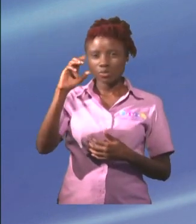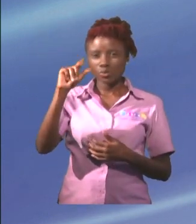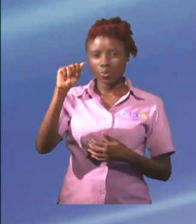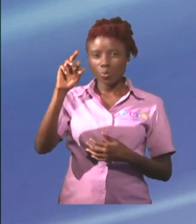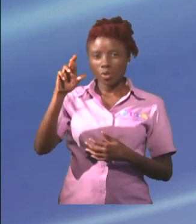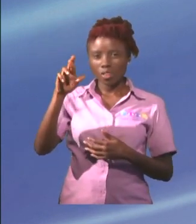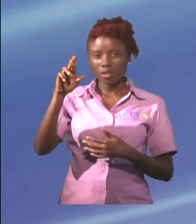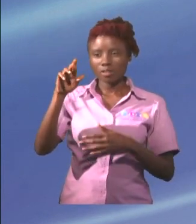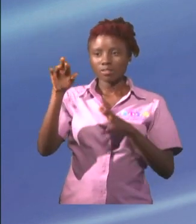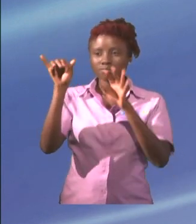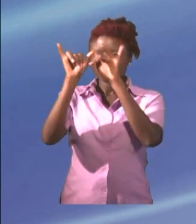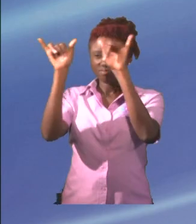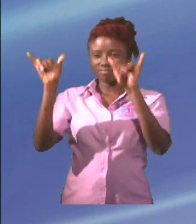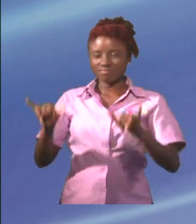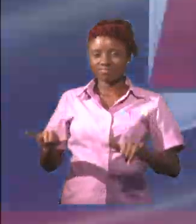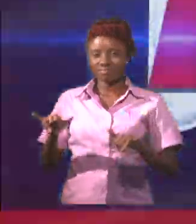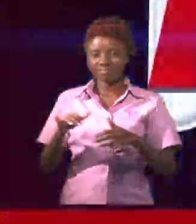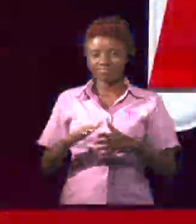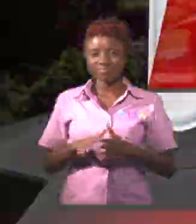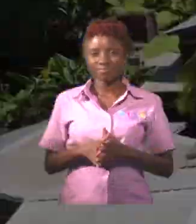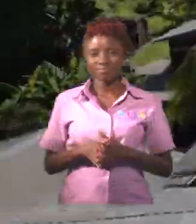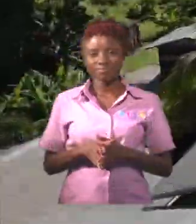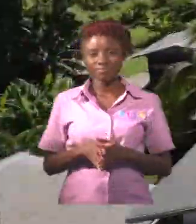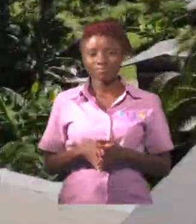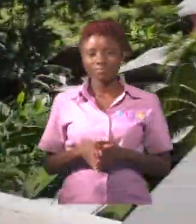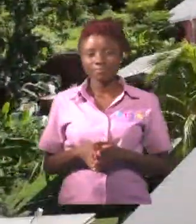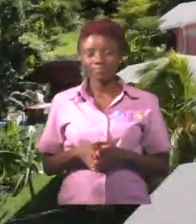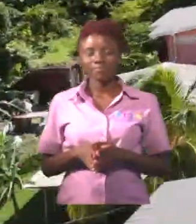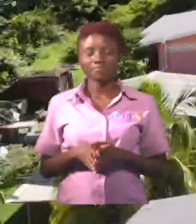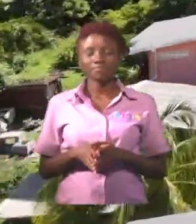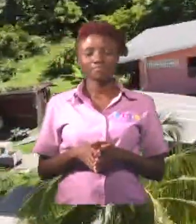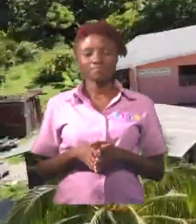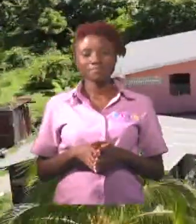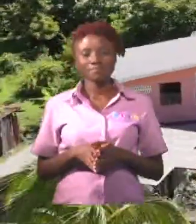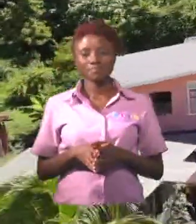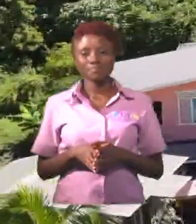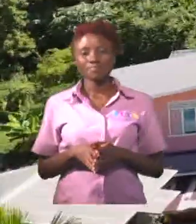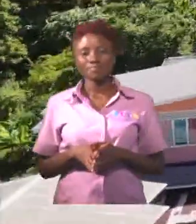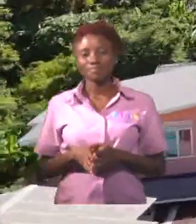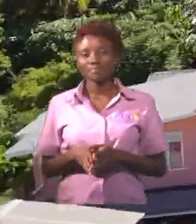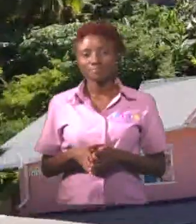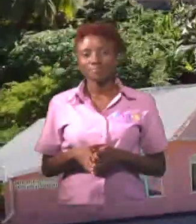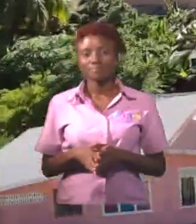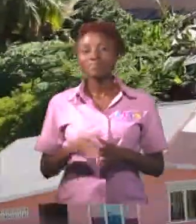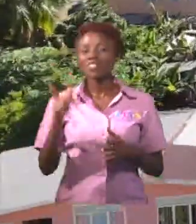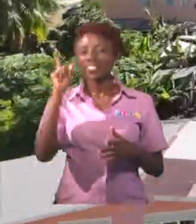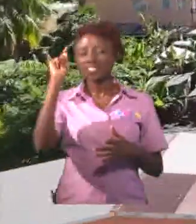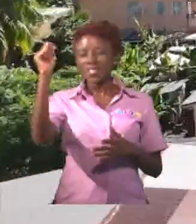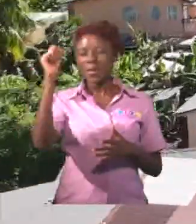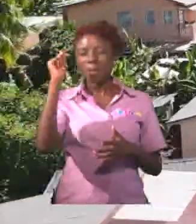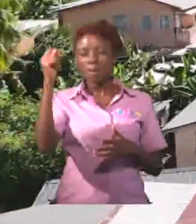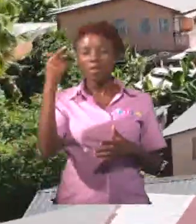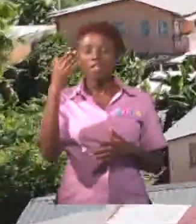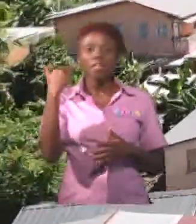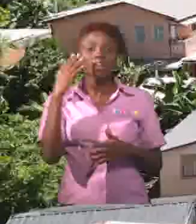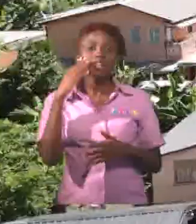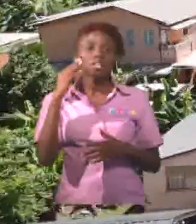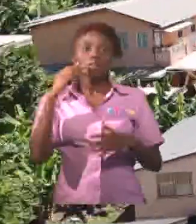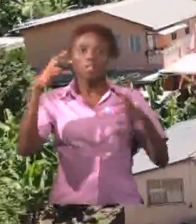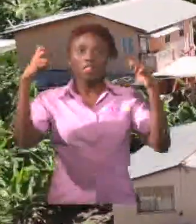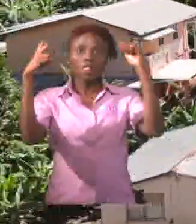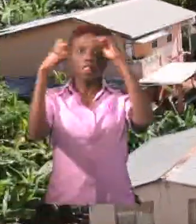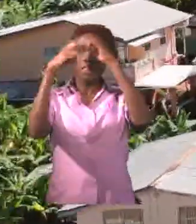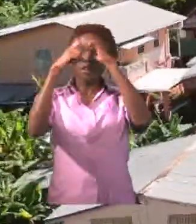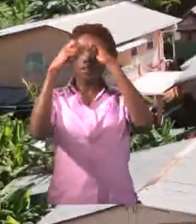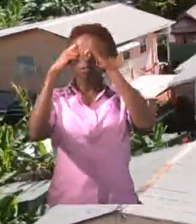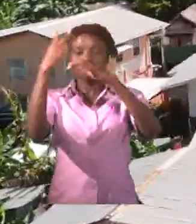Utilities hosted the event of such. The Charlotteville Methodist Primary School in Tobago experienced electricity